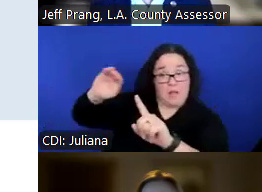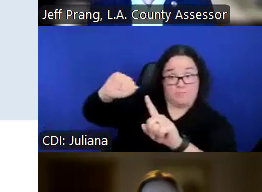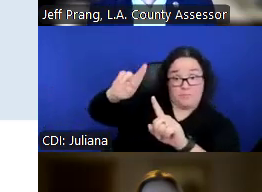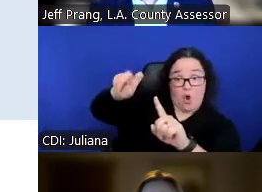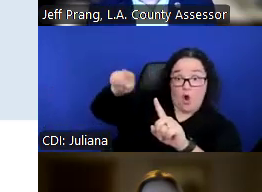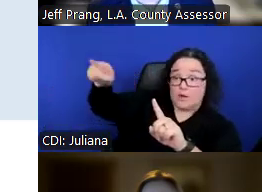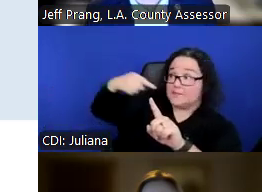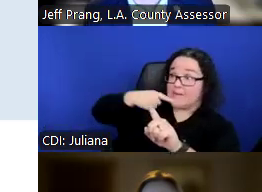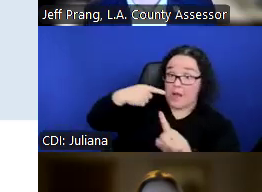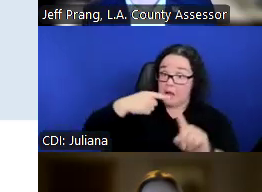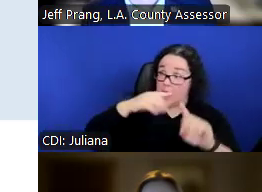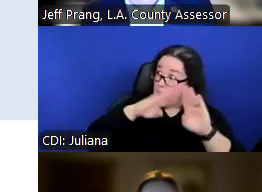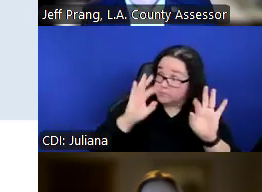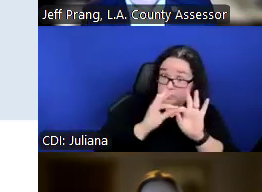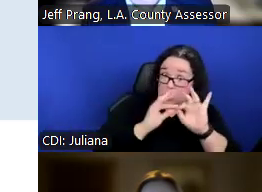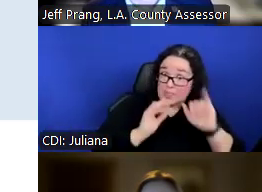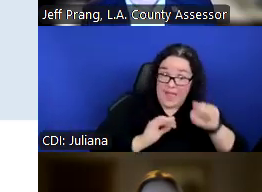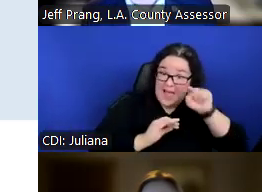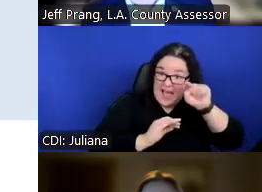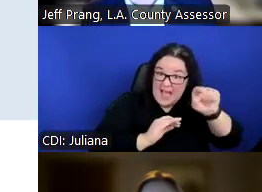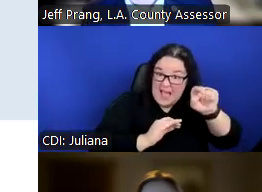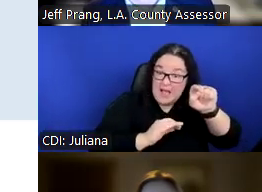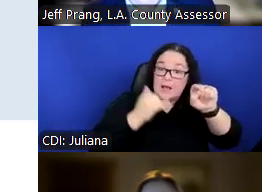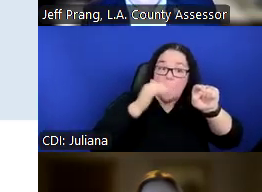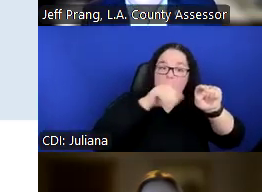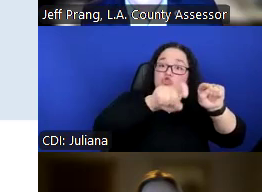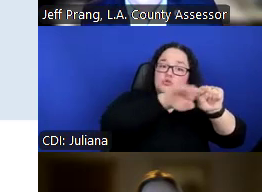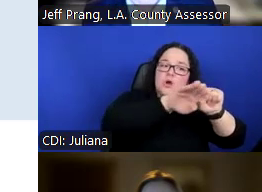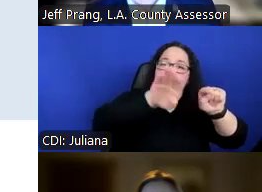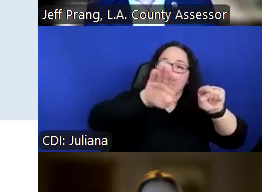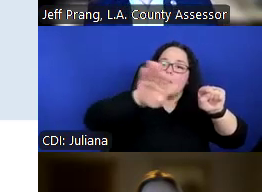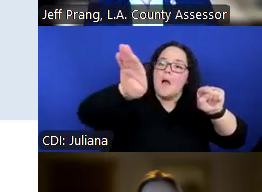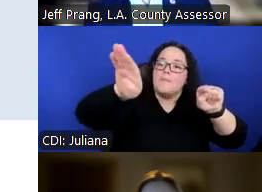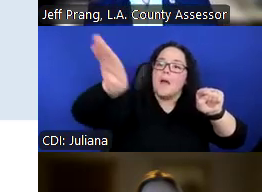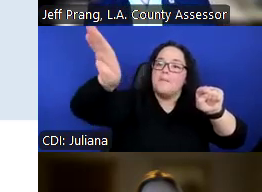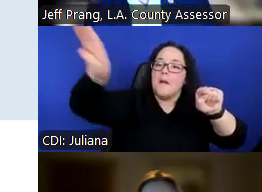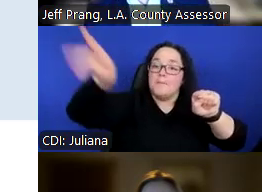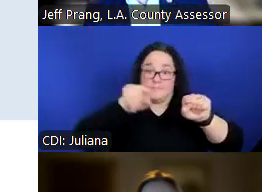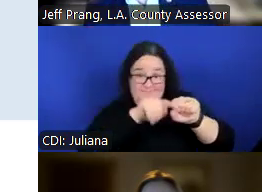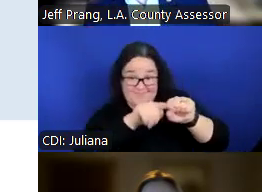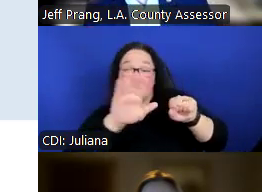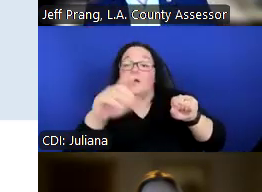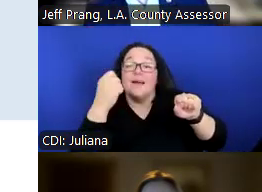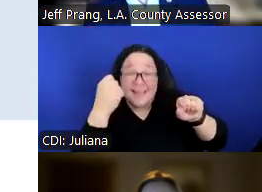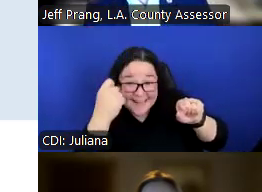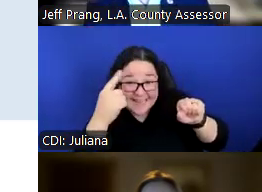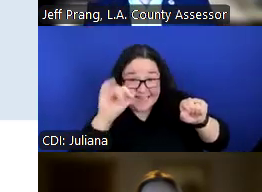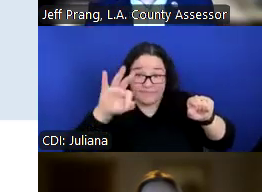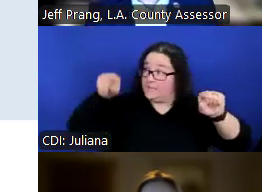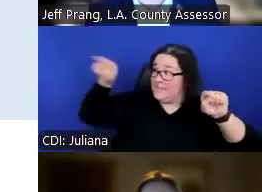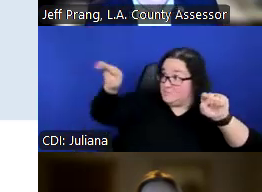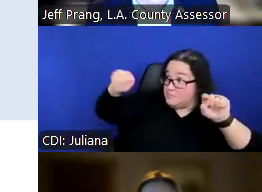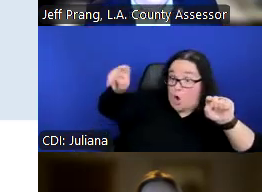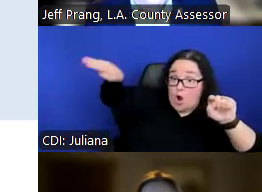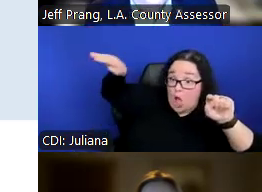much faster than your assessed value. So there is a decline in value when that current market value falls below your